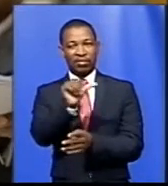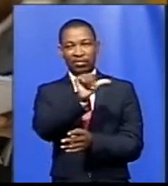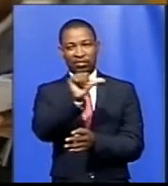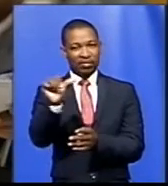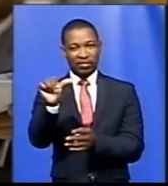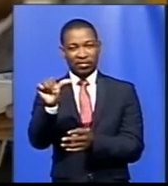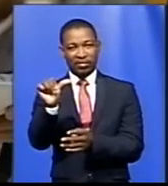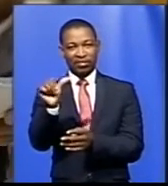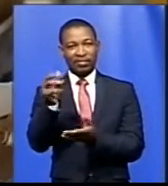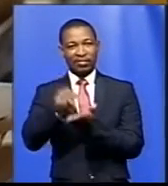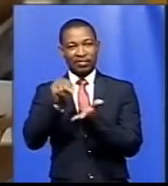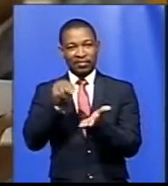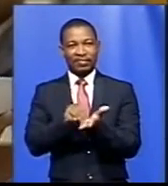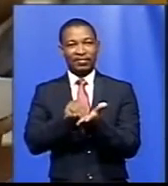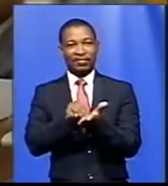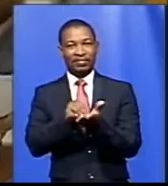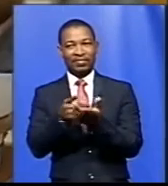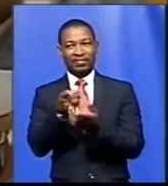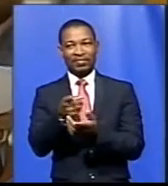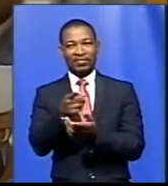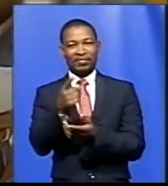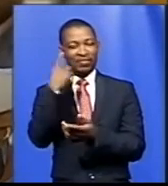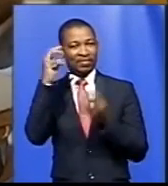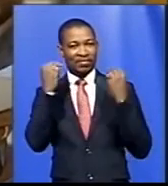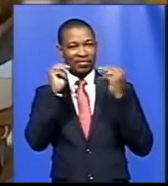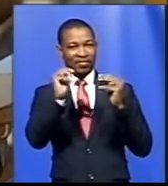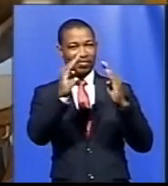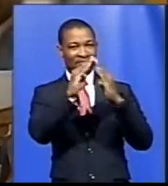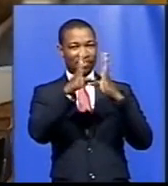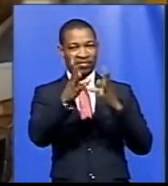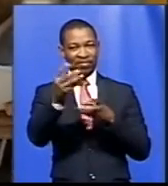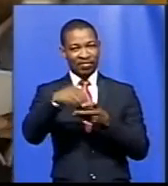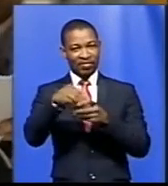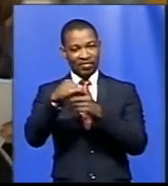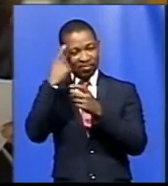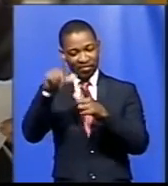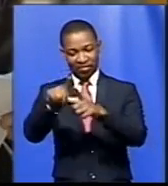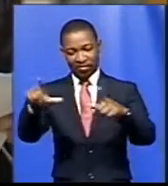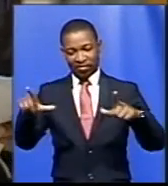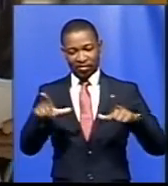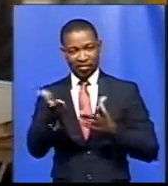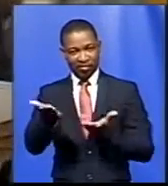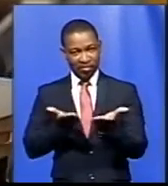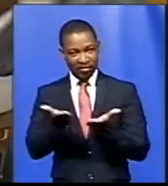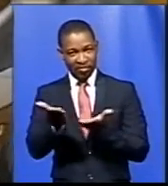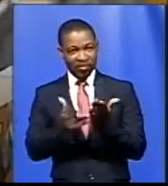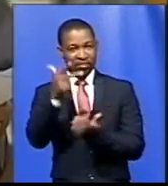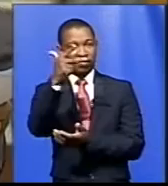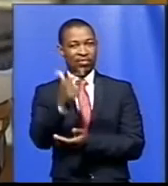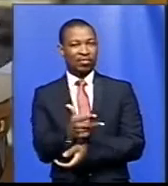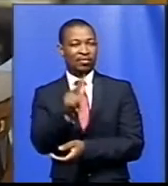pula. The budget for Ministry of Housing mainly caters for land servicing at